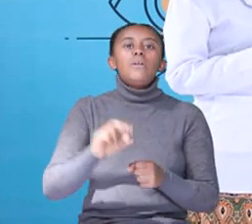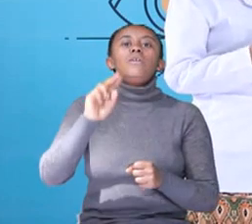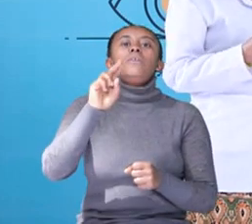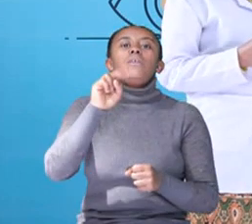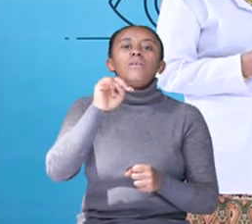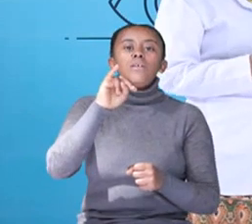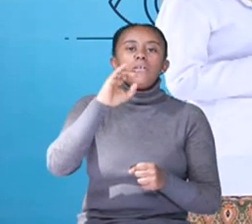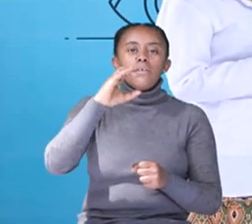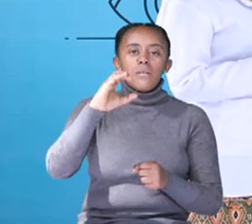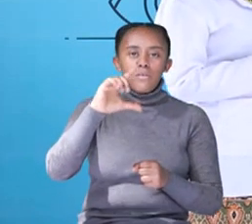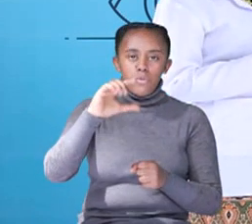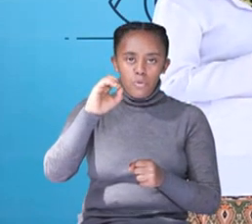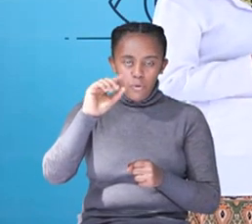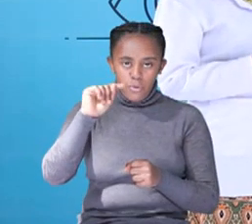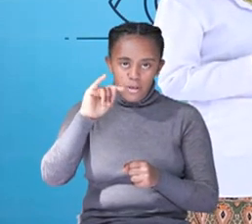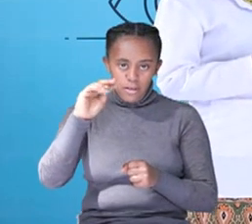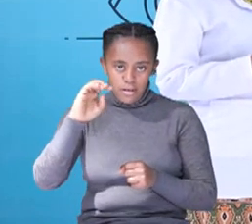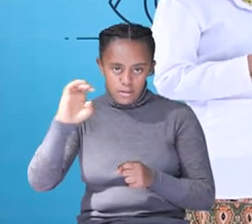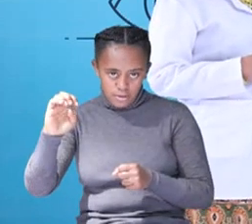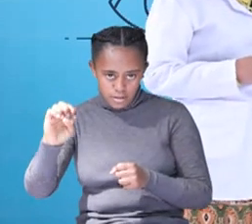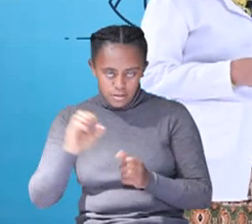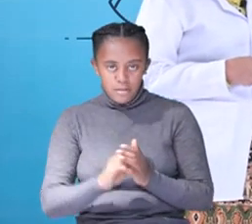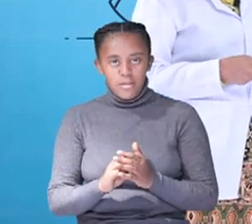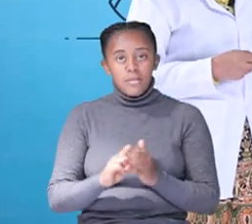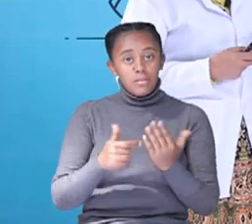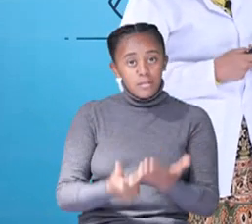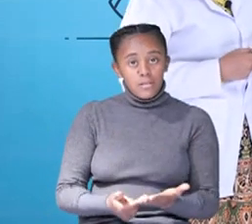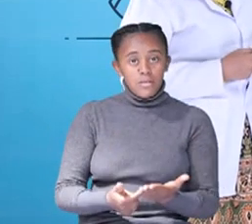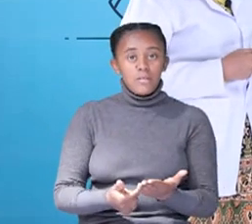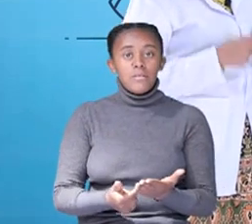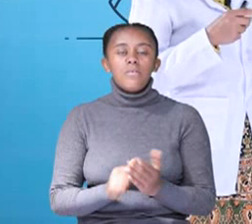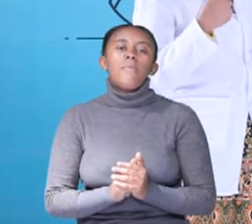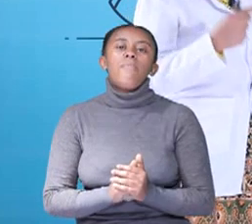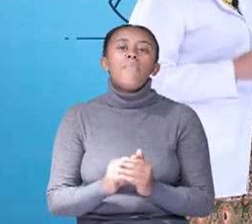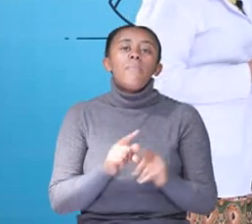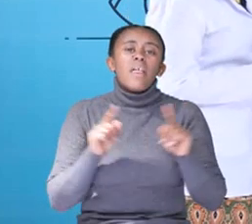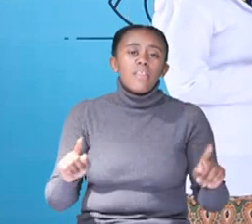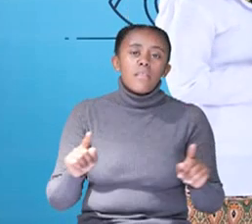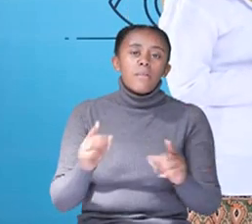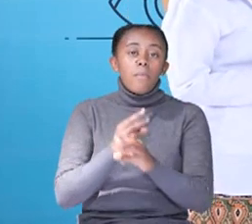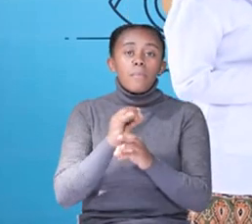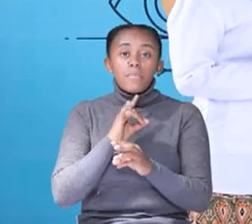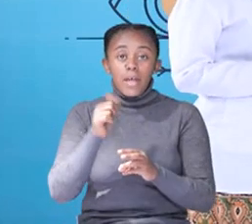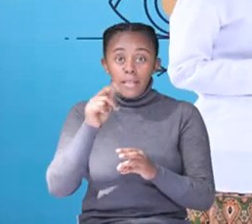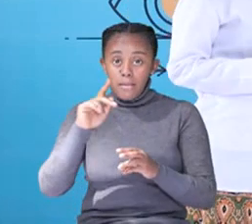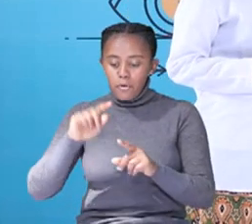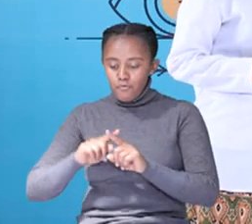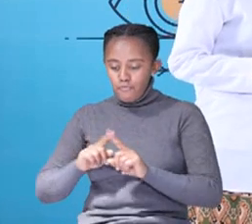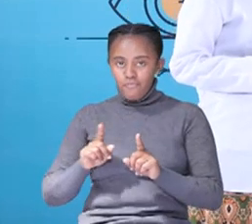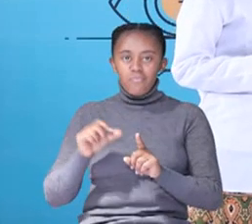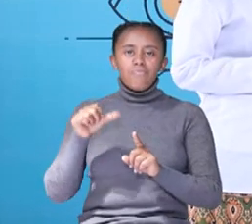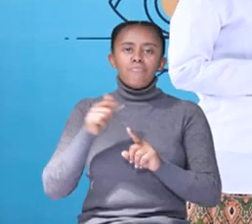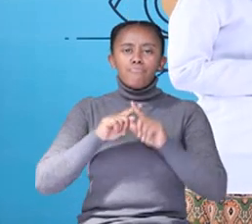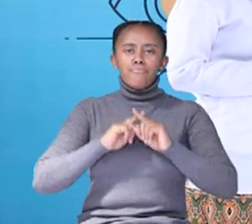nucleotide. Therefore, our ATP is type of nucleotide. But what makes ATP different from